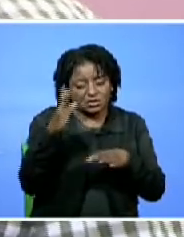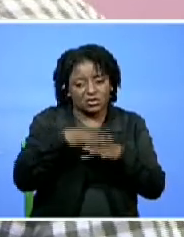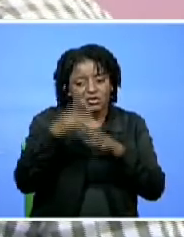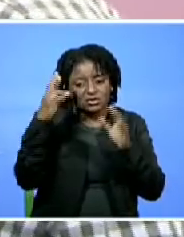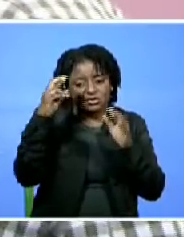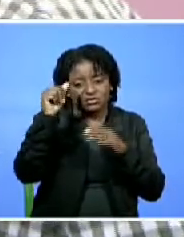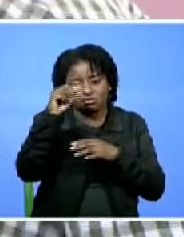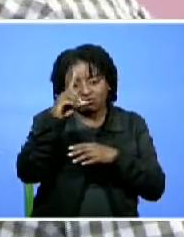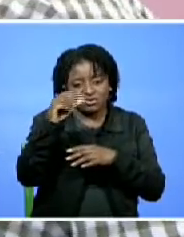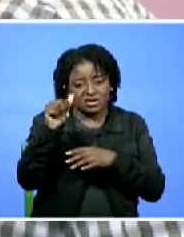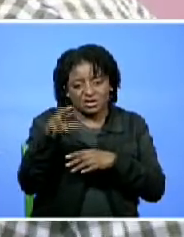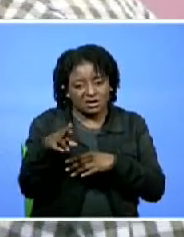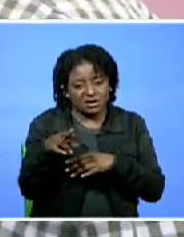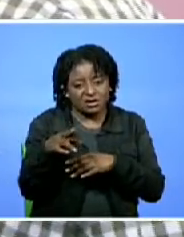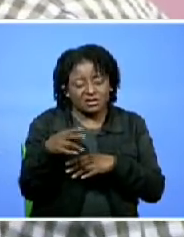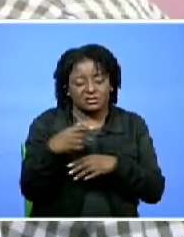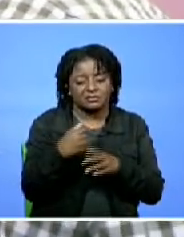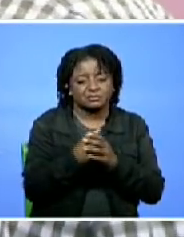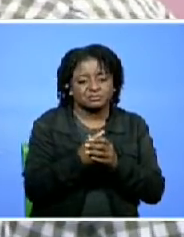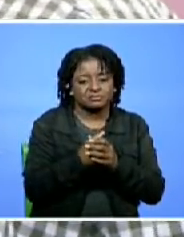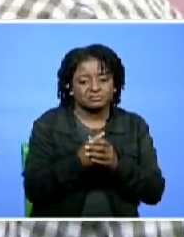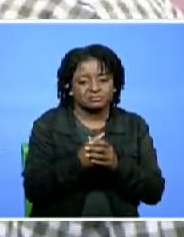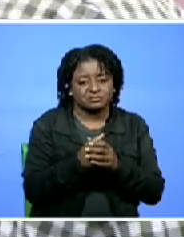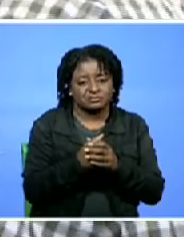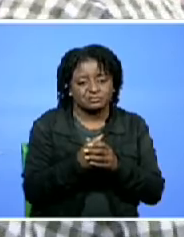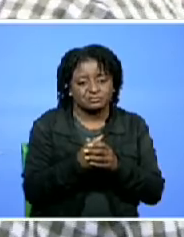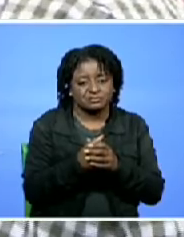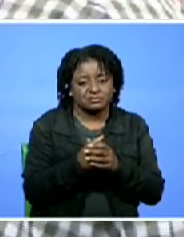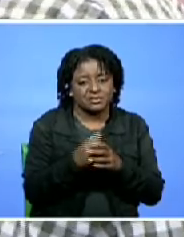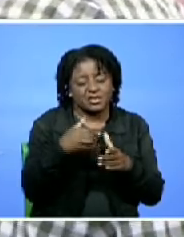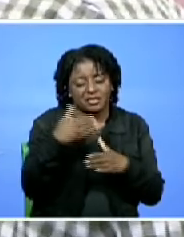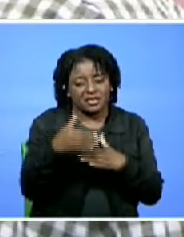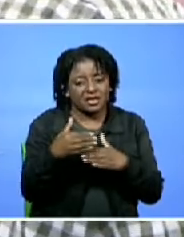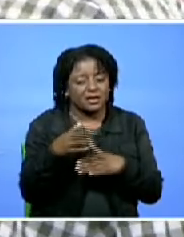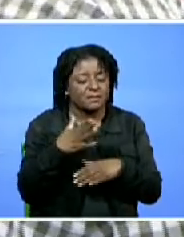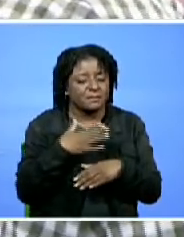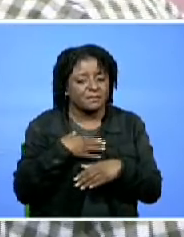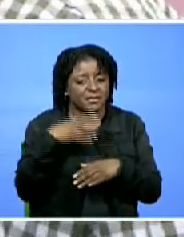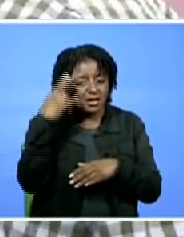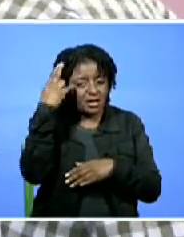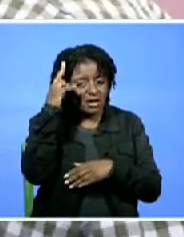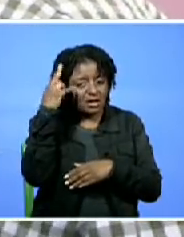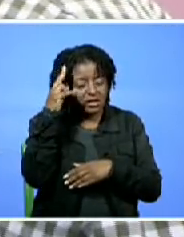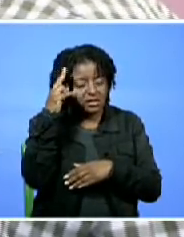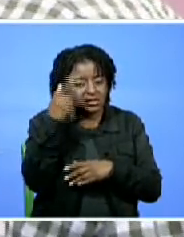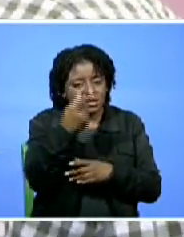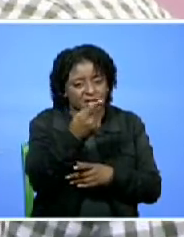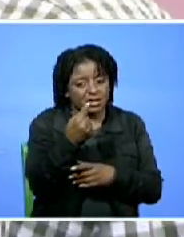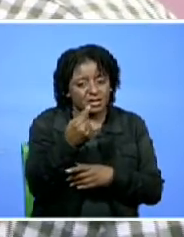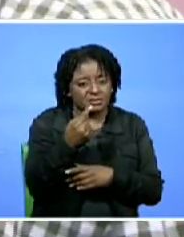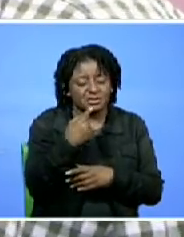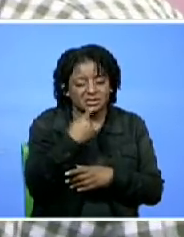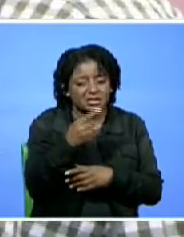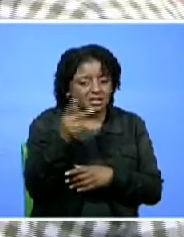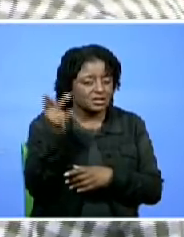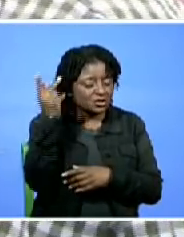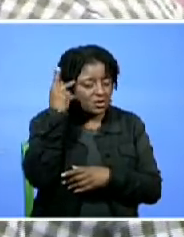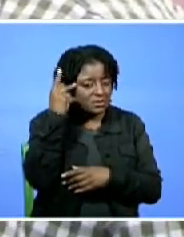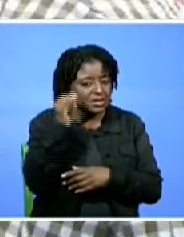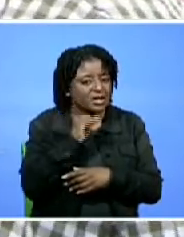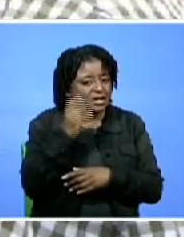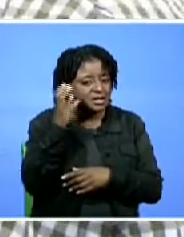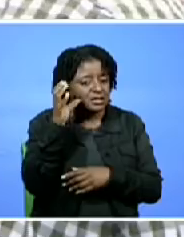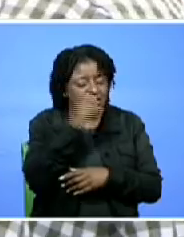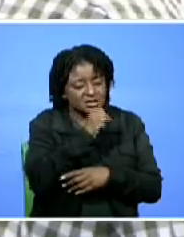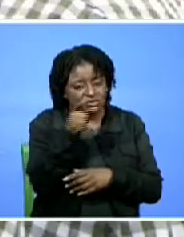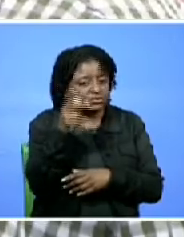Andros and Mangrove Creek to see if the plane went up that side. Then my Uncle Bamboo came. Said, Kermit, I guess you heard